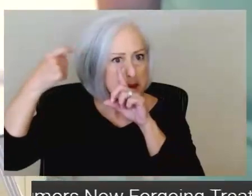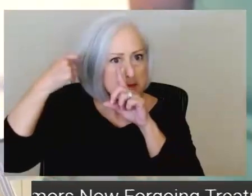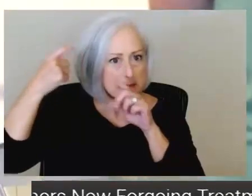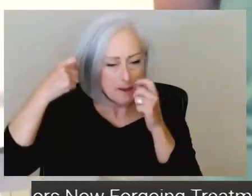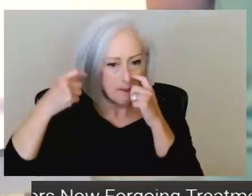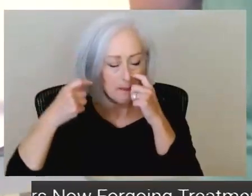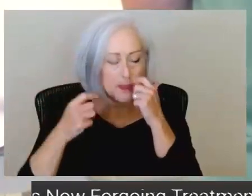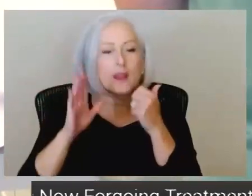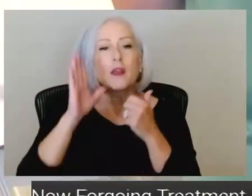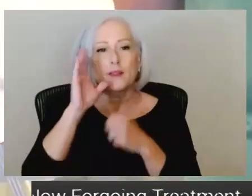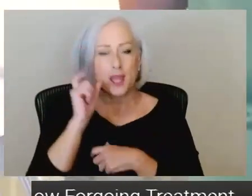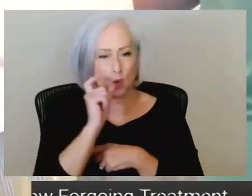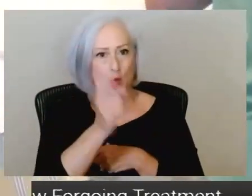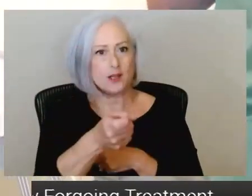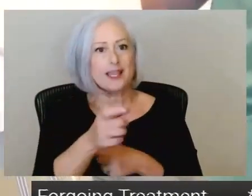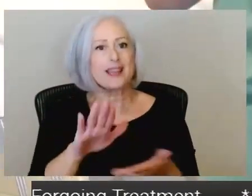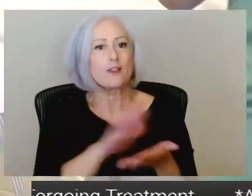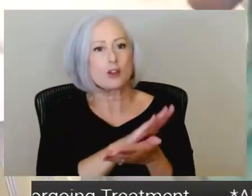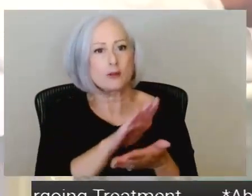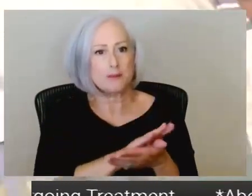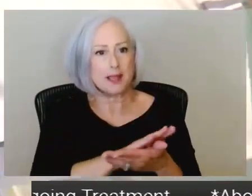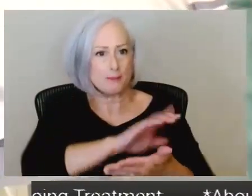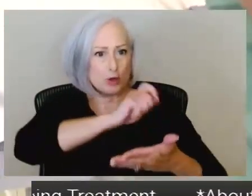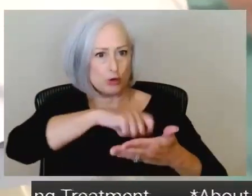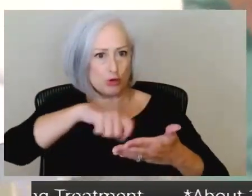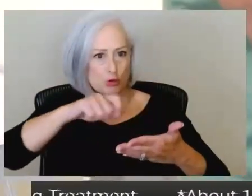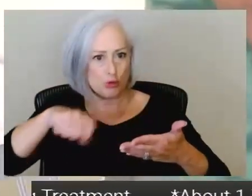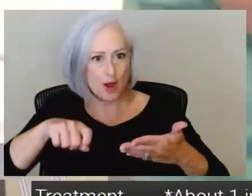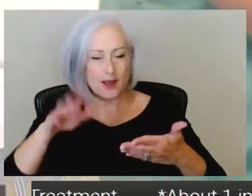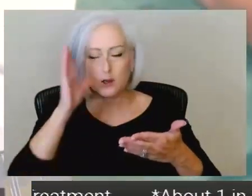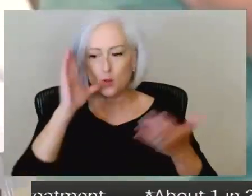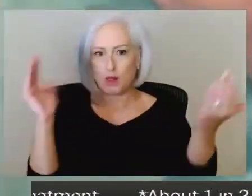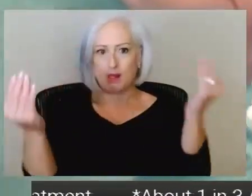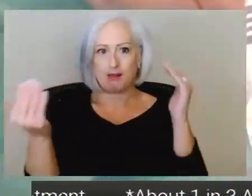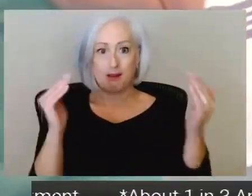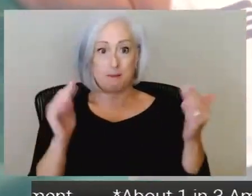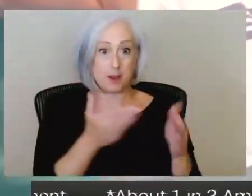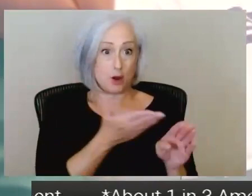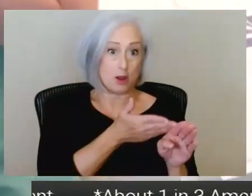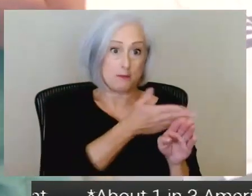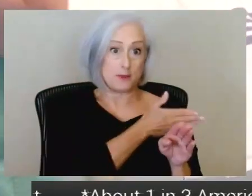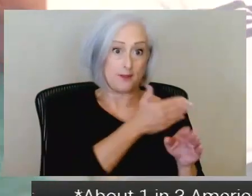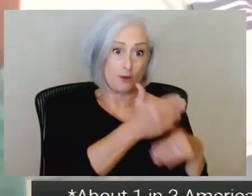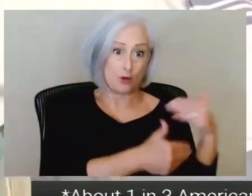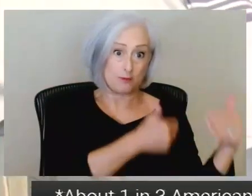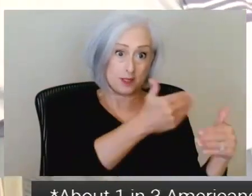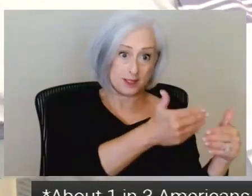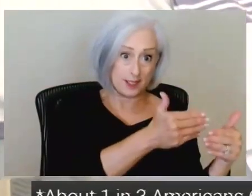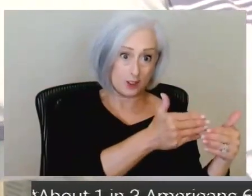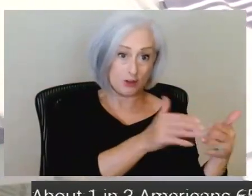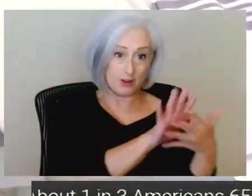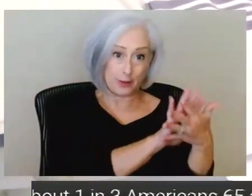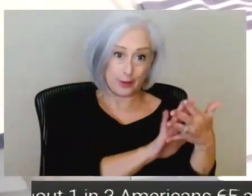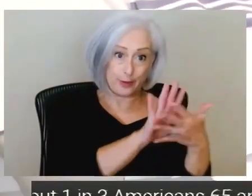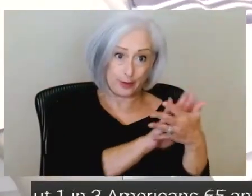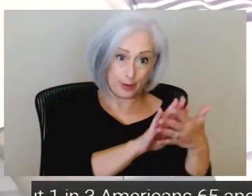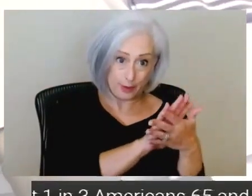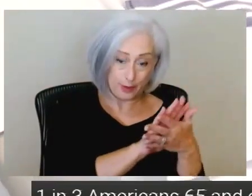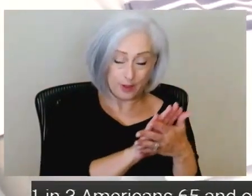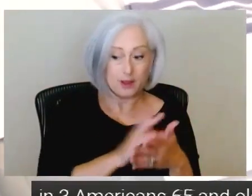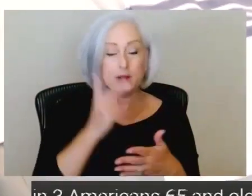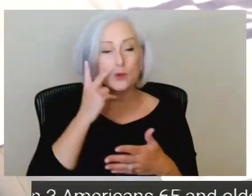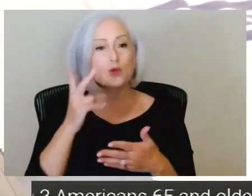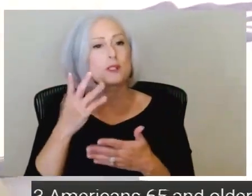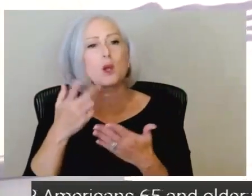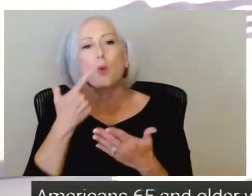Jessica, you were talking about, they're going to compare her handwriting from before the procedure. As you saw, they had her write some things down,